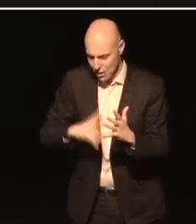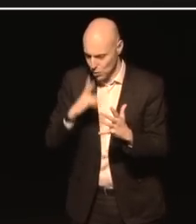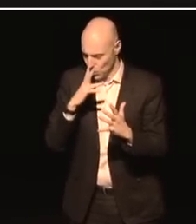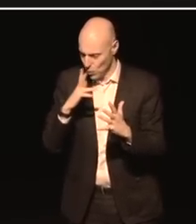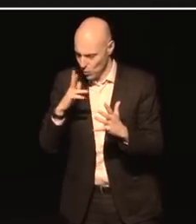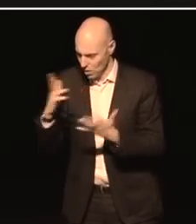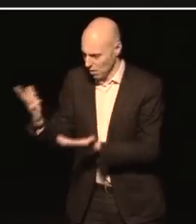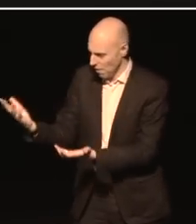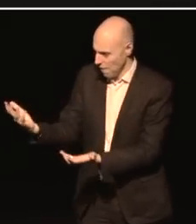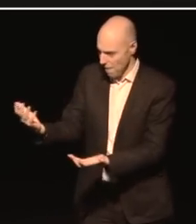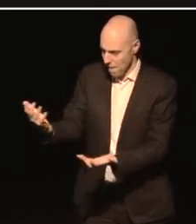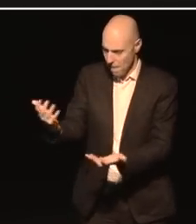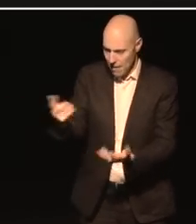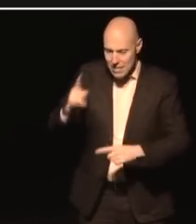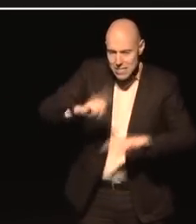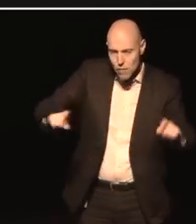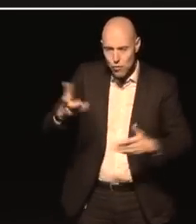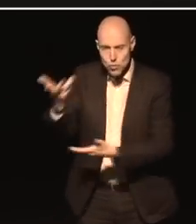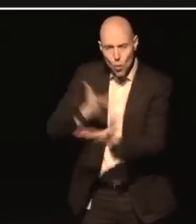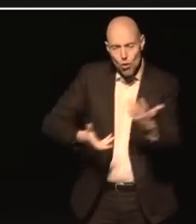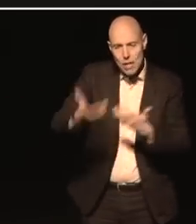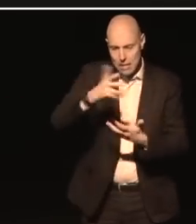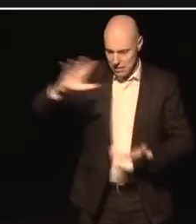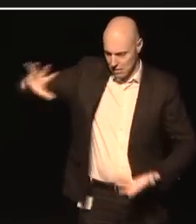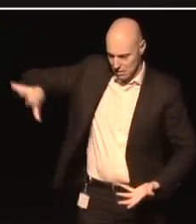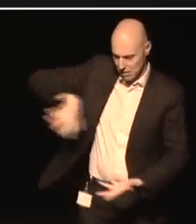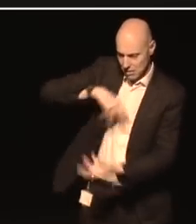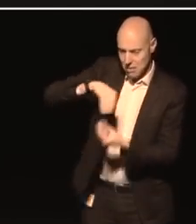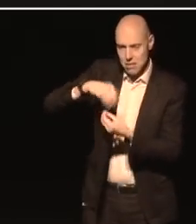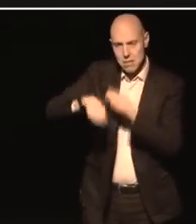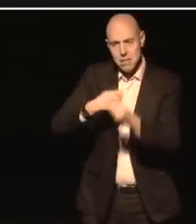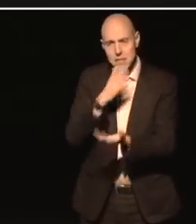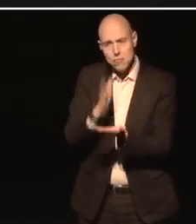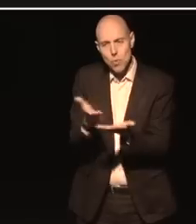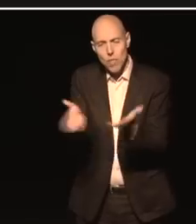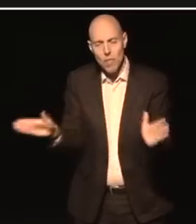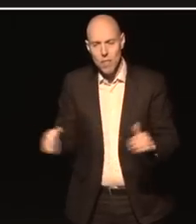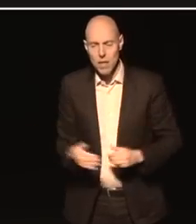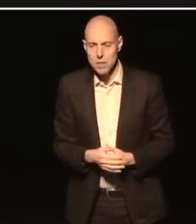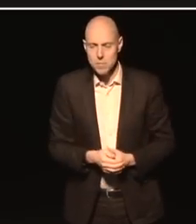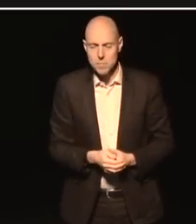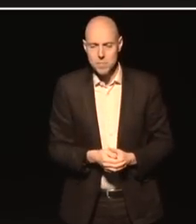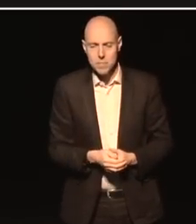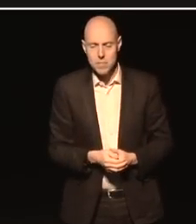narrative from all sorts of cultures, diverse cultures. And I think in order to achieve